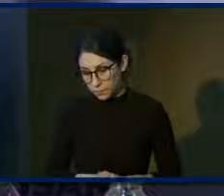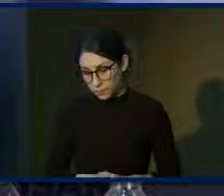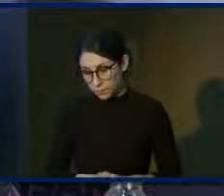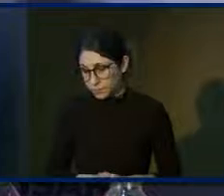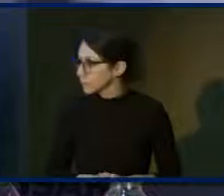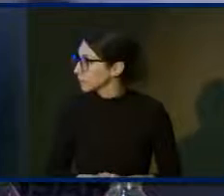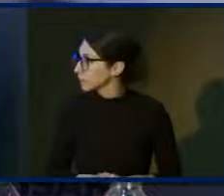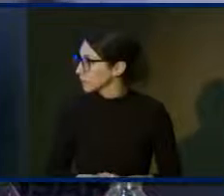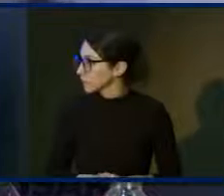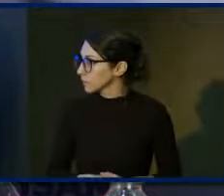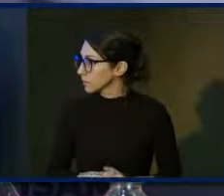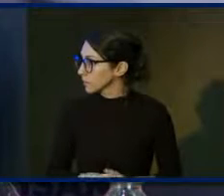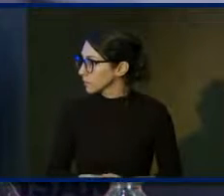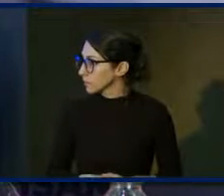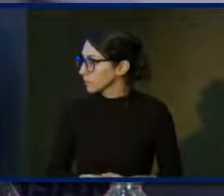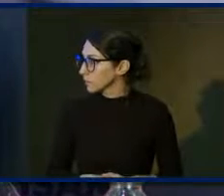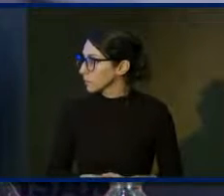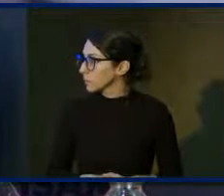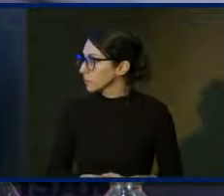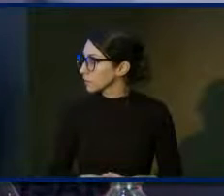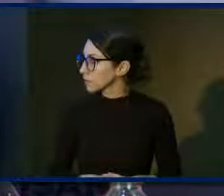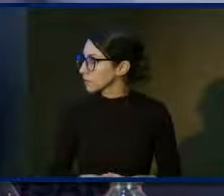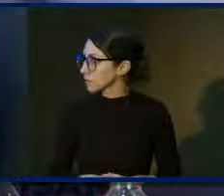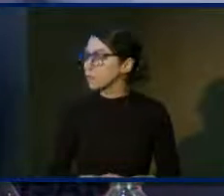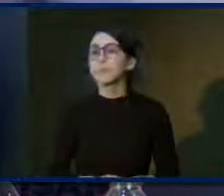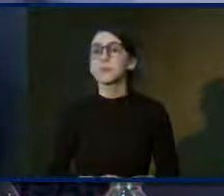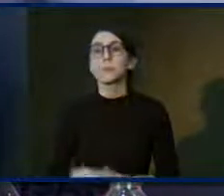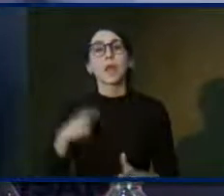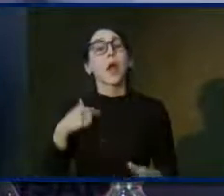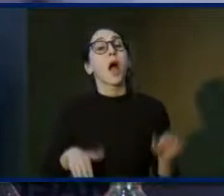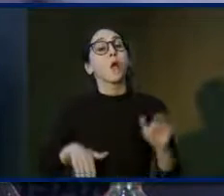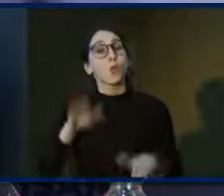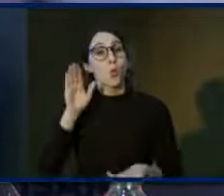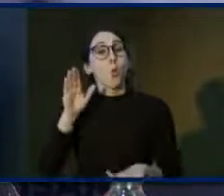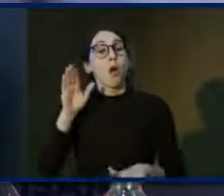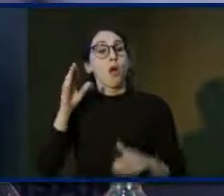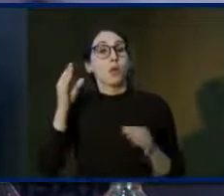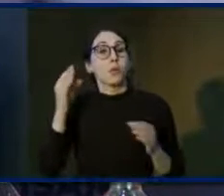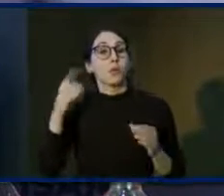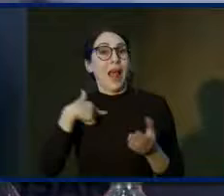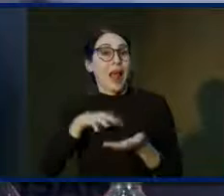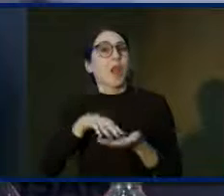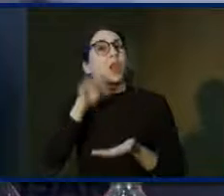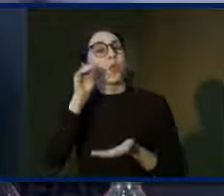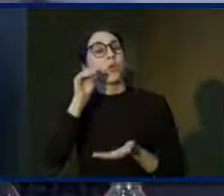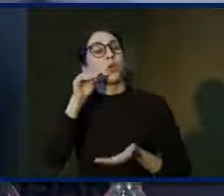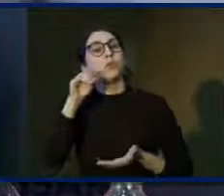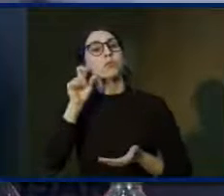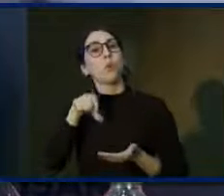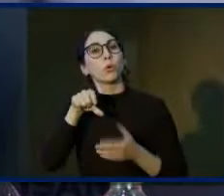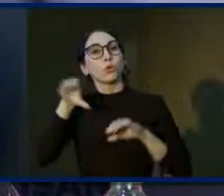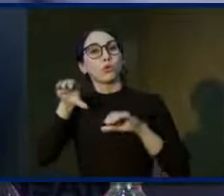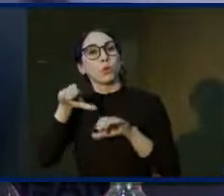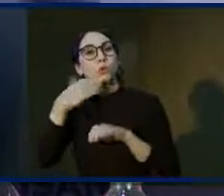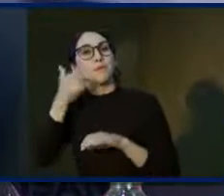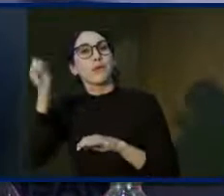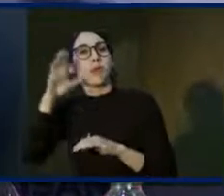you were to do better than your parents. And my parents taught me